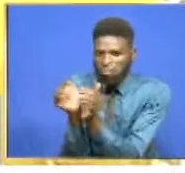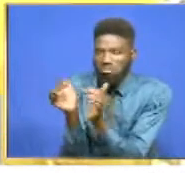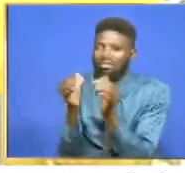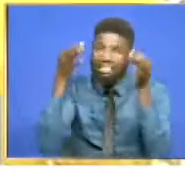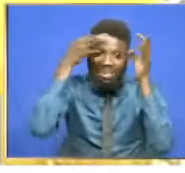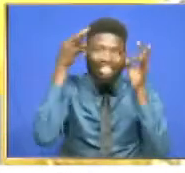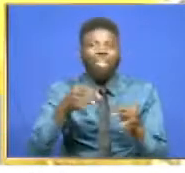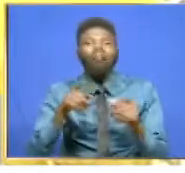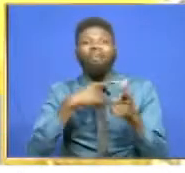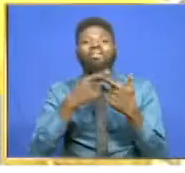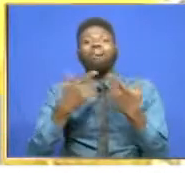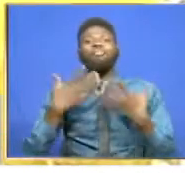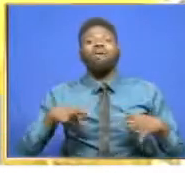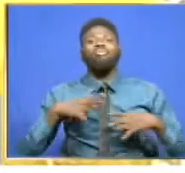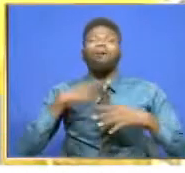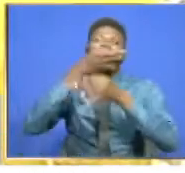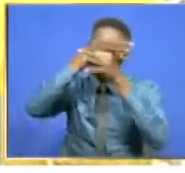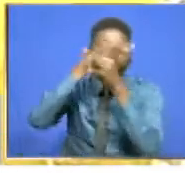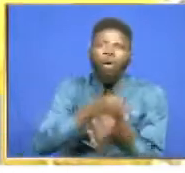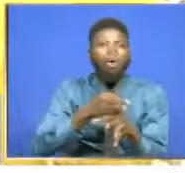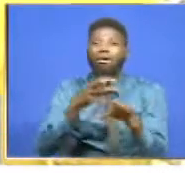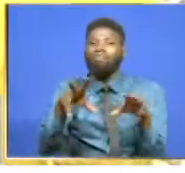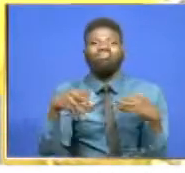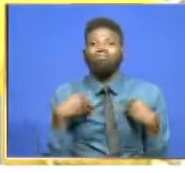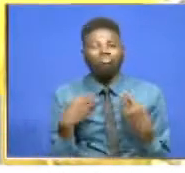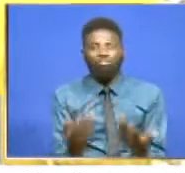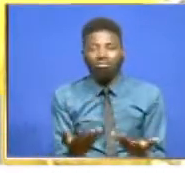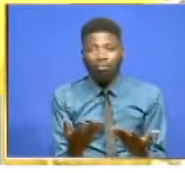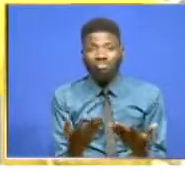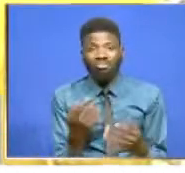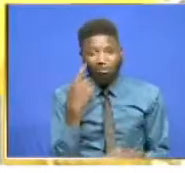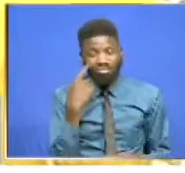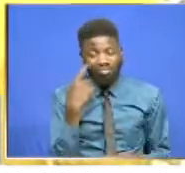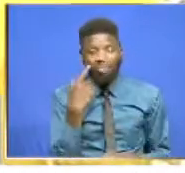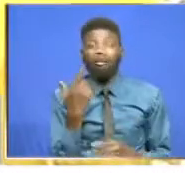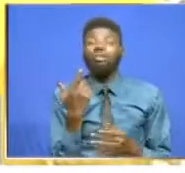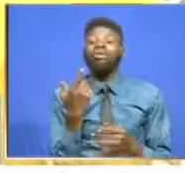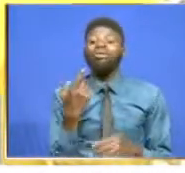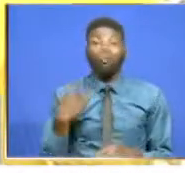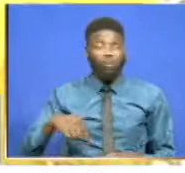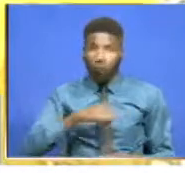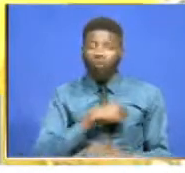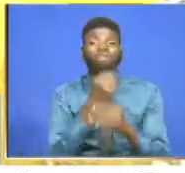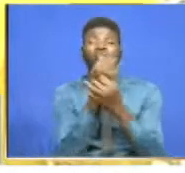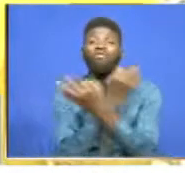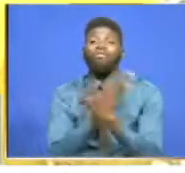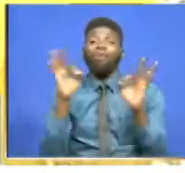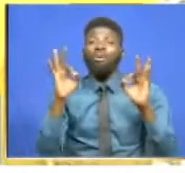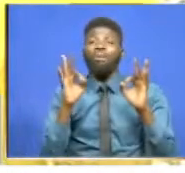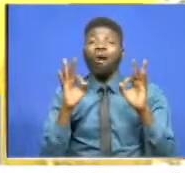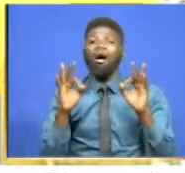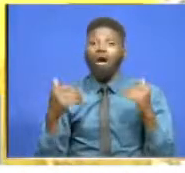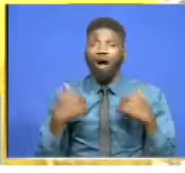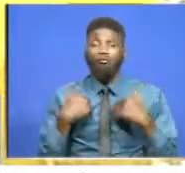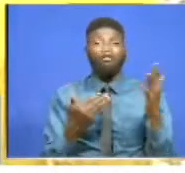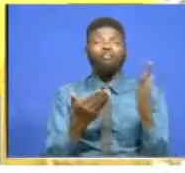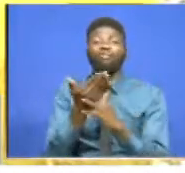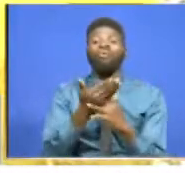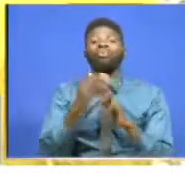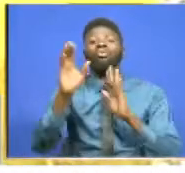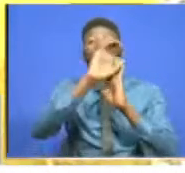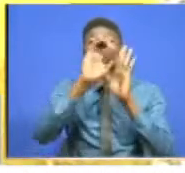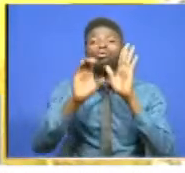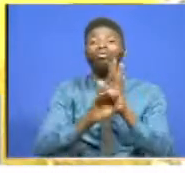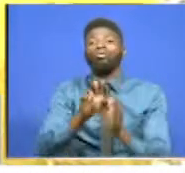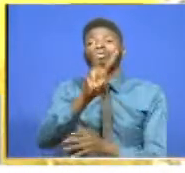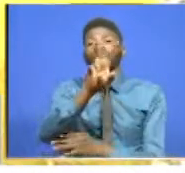are imposed on people. And based on the freedom that was given to us by our constitution in 2010, people